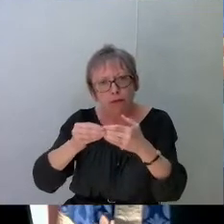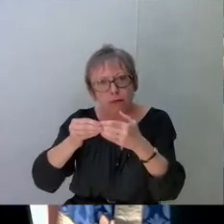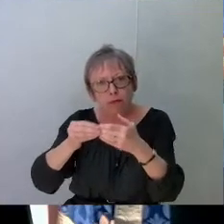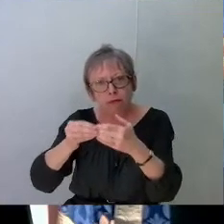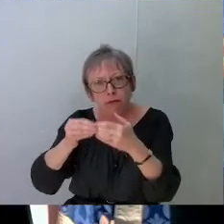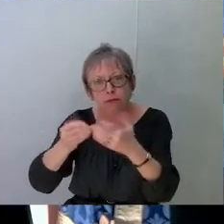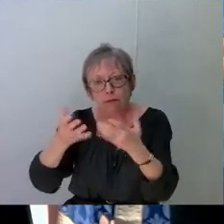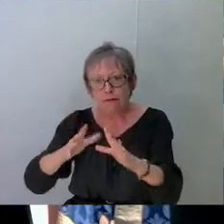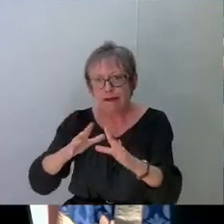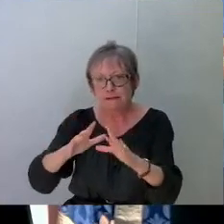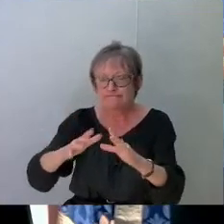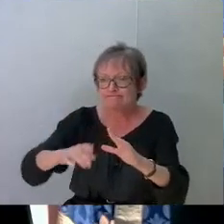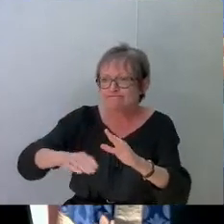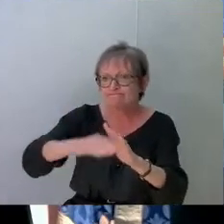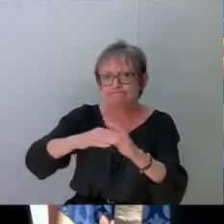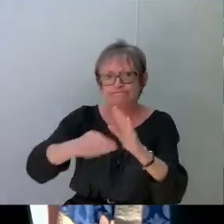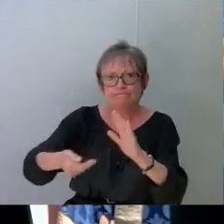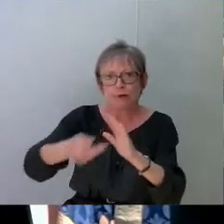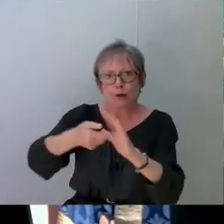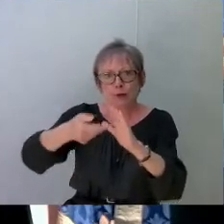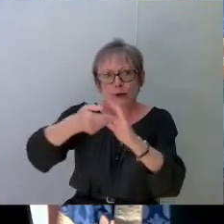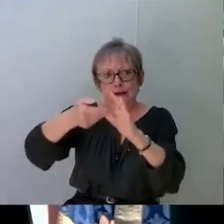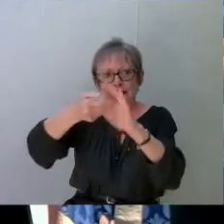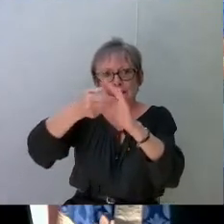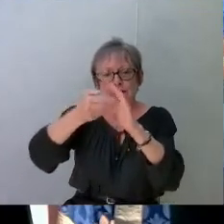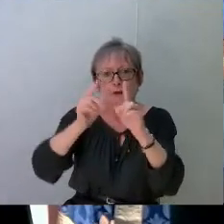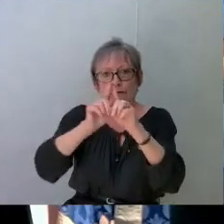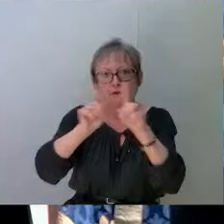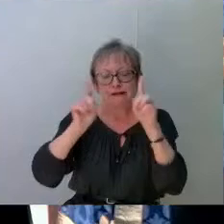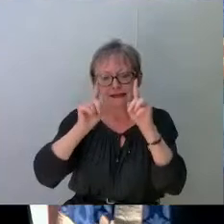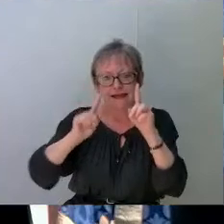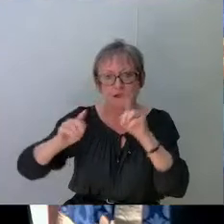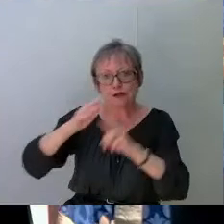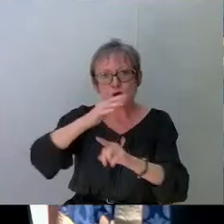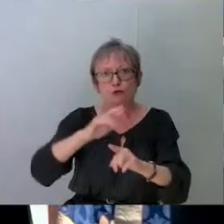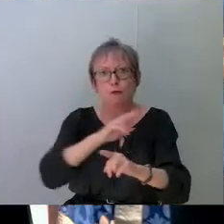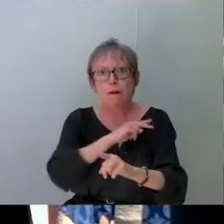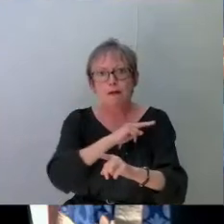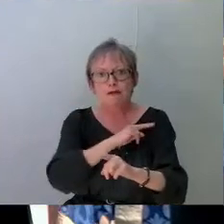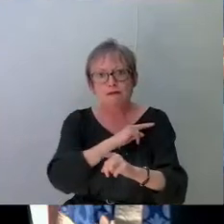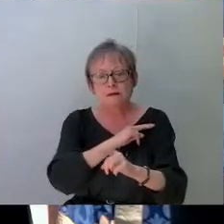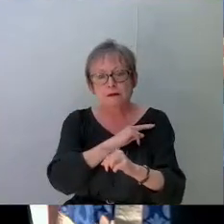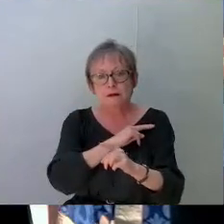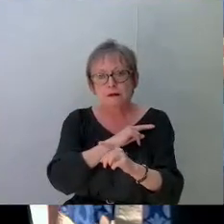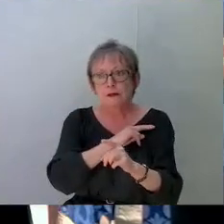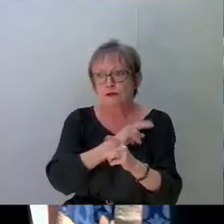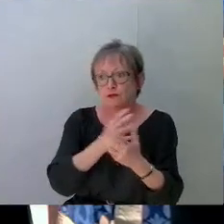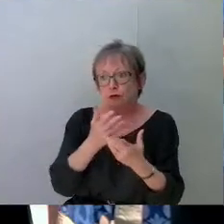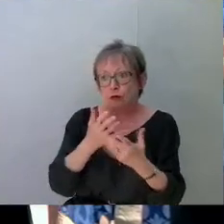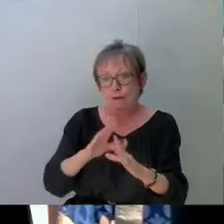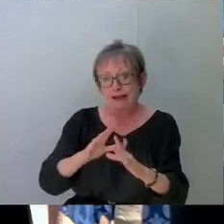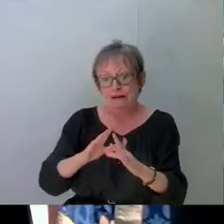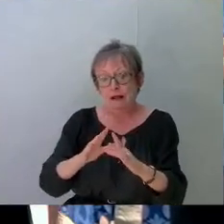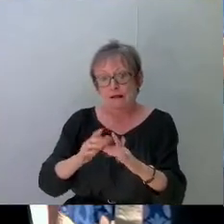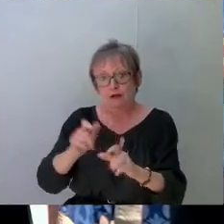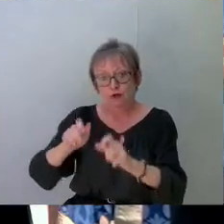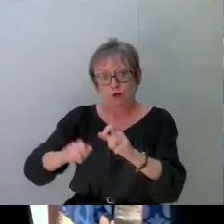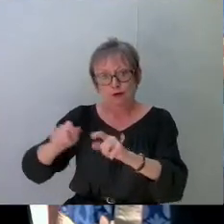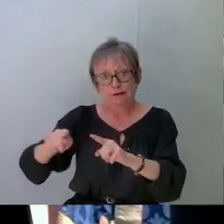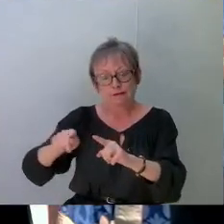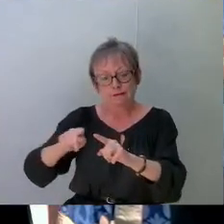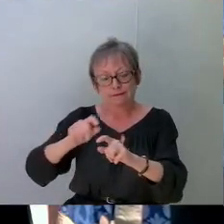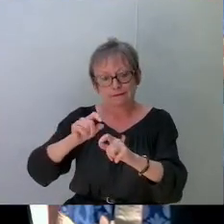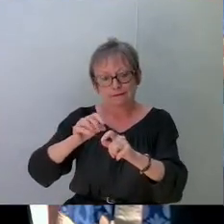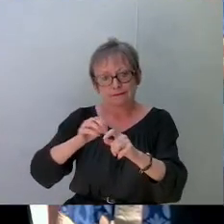champion of our university, of social purpose ever since, as a fledgling student politician here